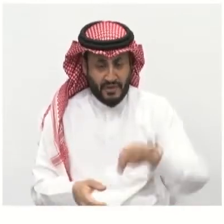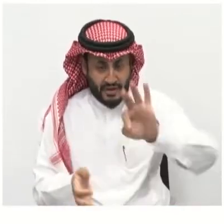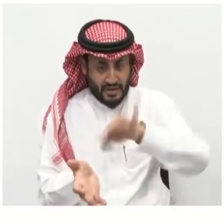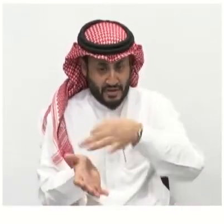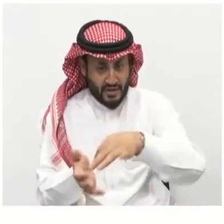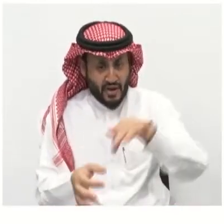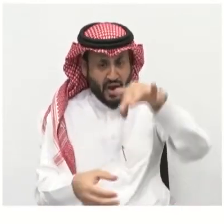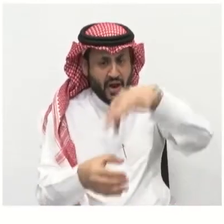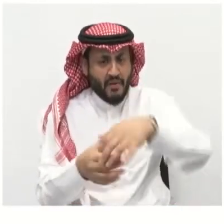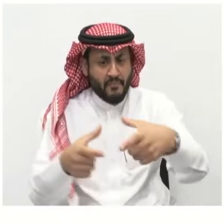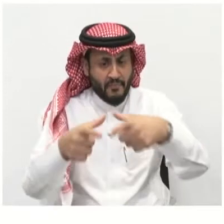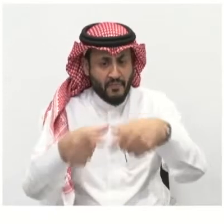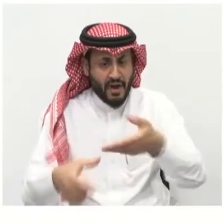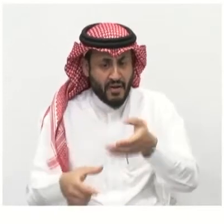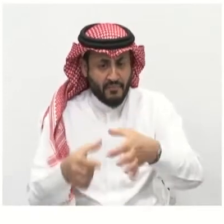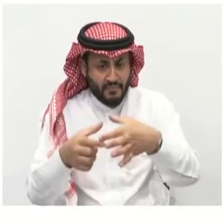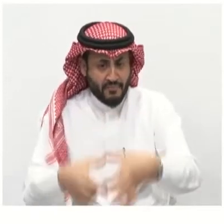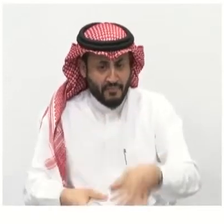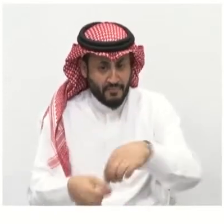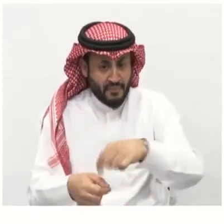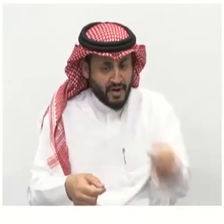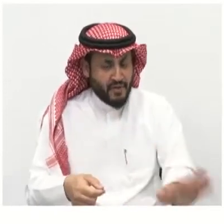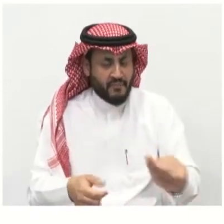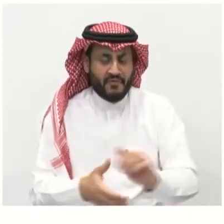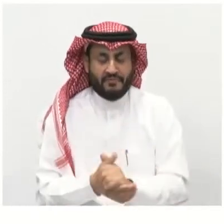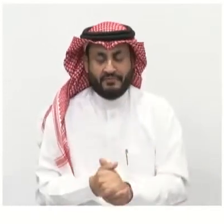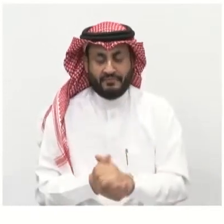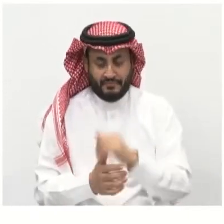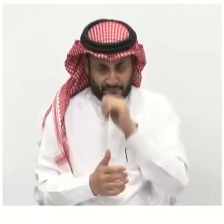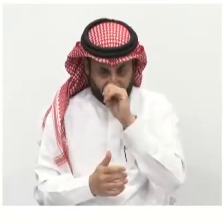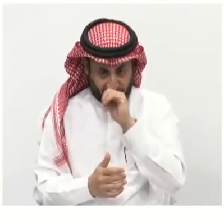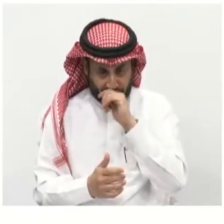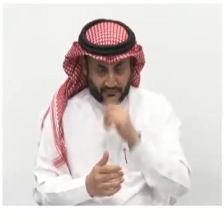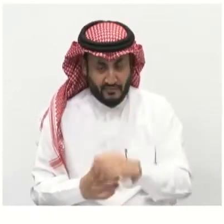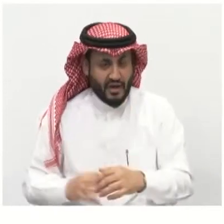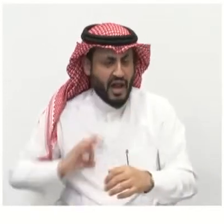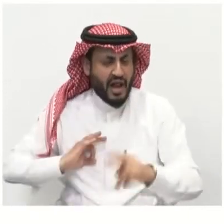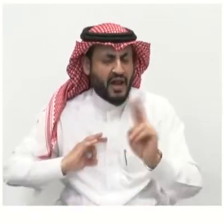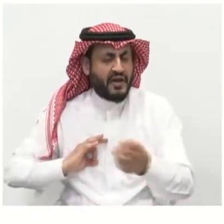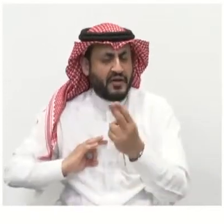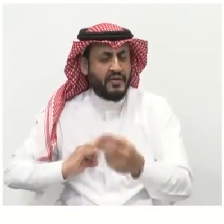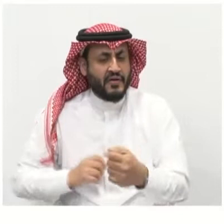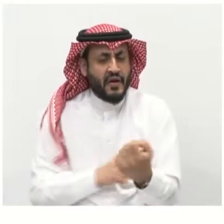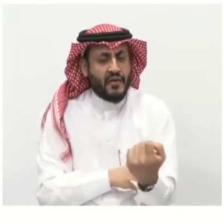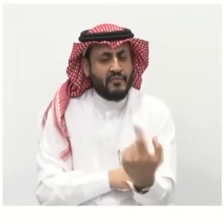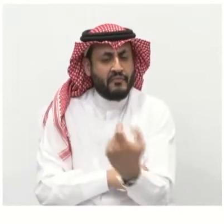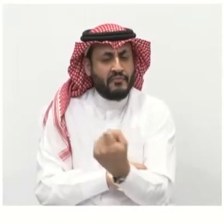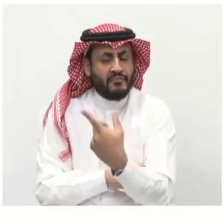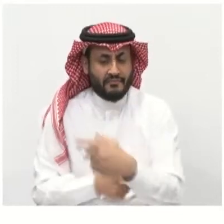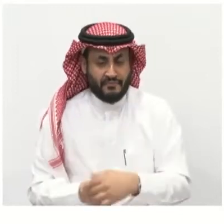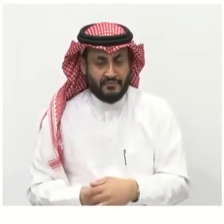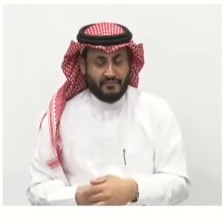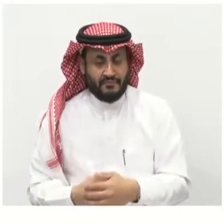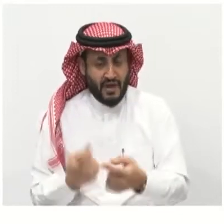are always in a cup so they don't get lost. Her favorite things to draw are different kinds of